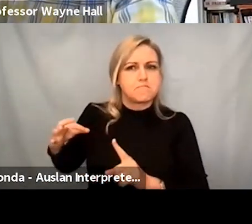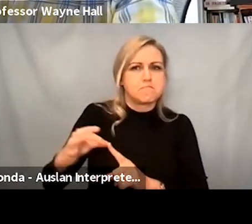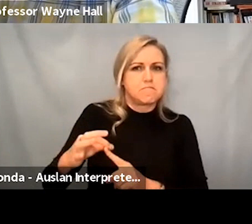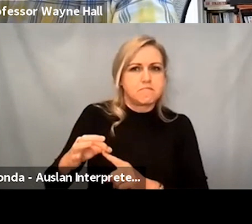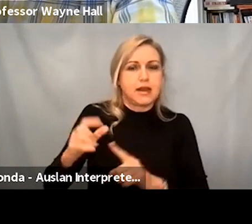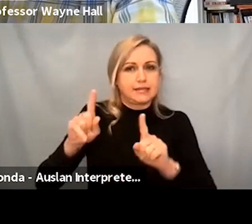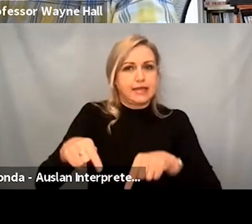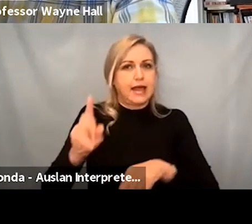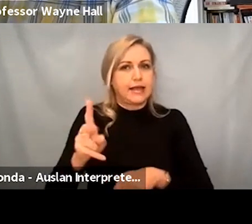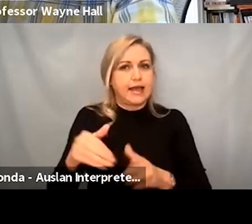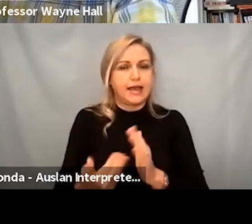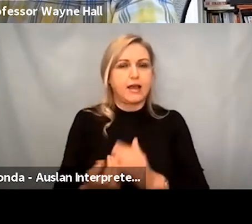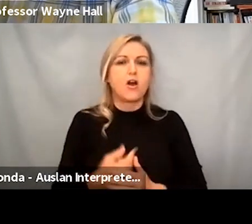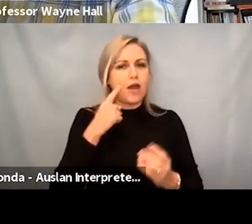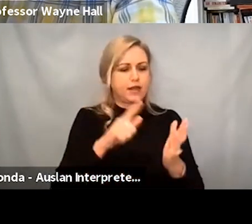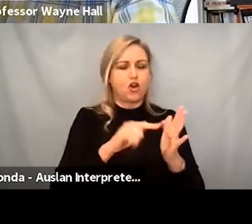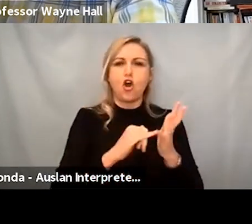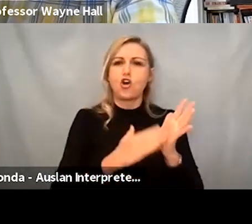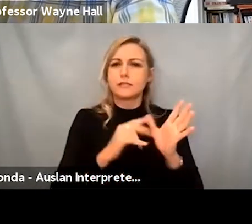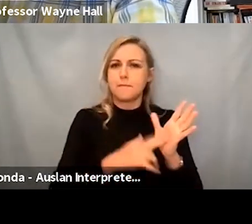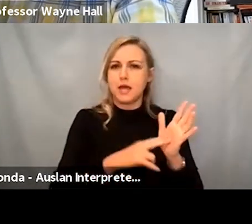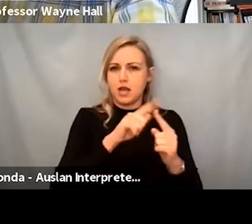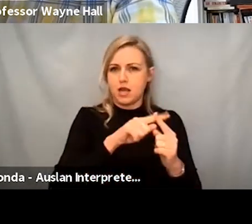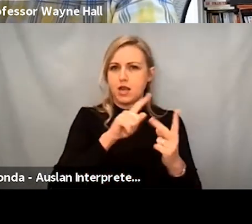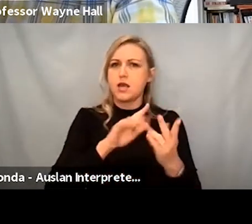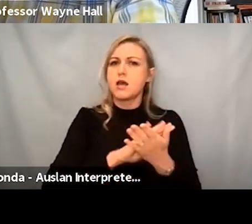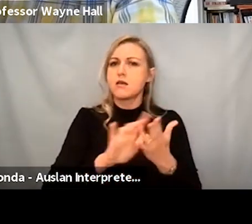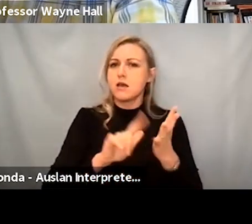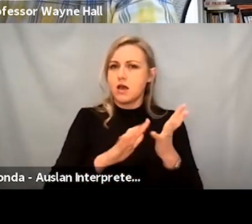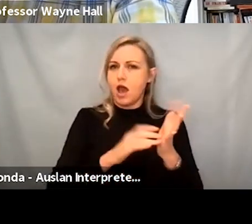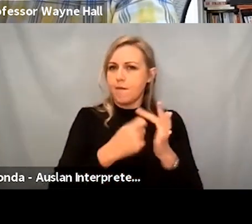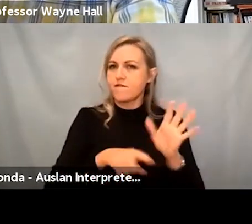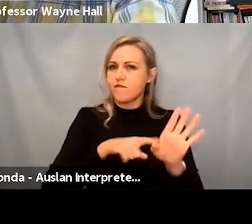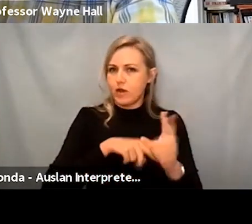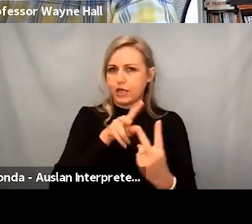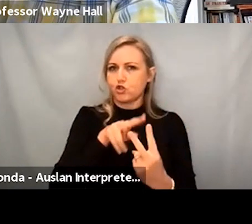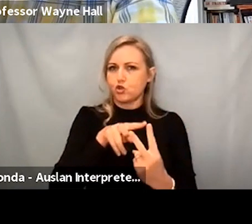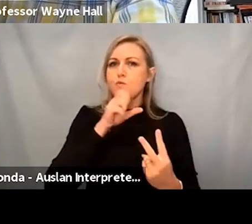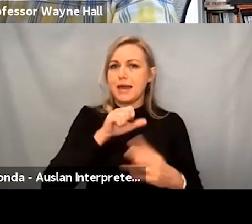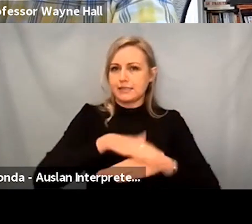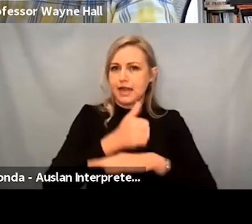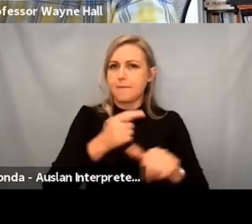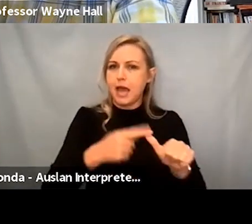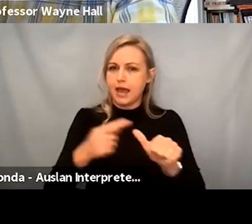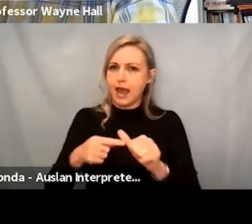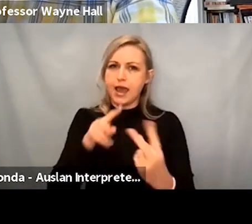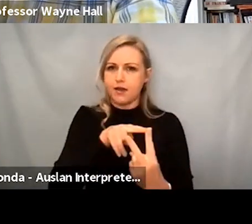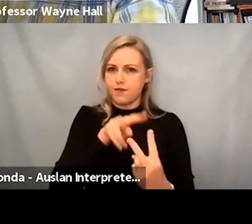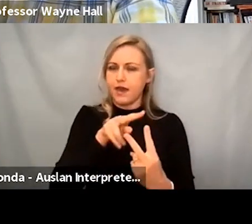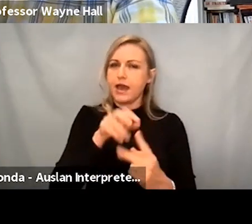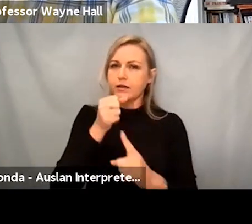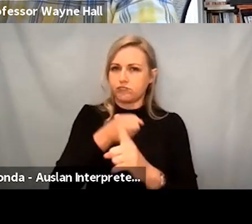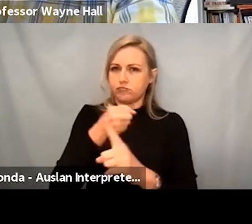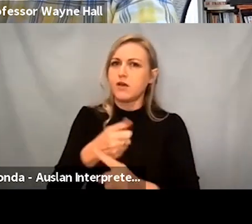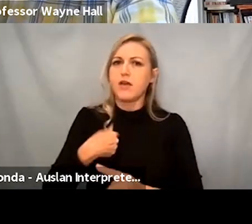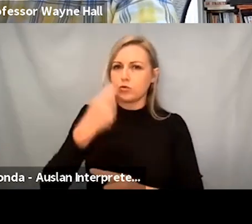think Osmond and Humphrey, who were the main advocates for the treatment, were certainly making very